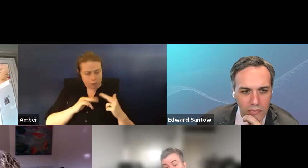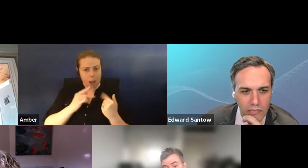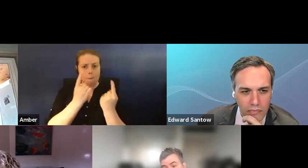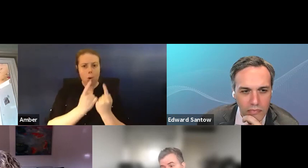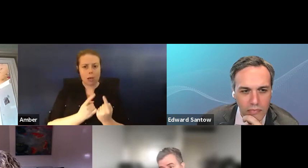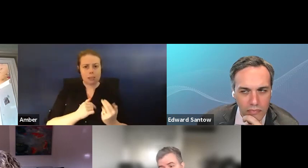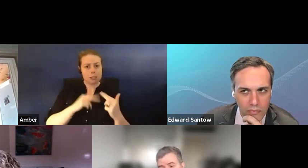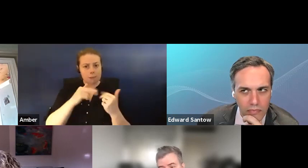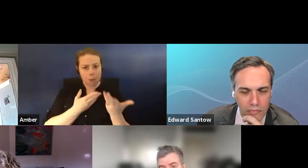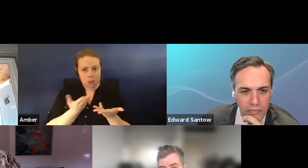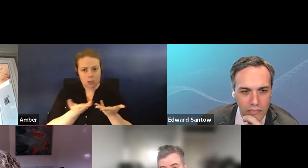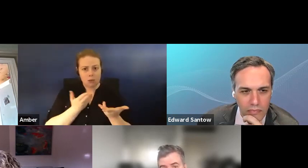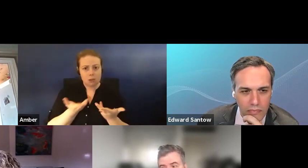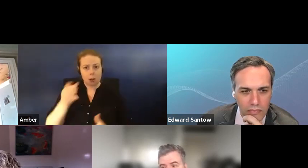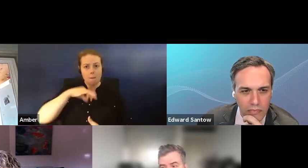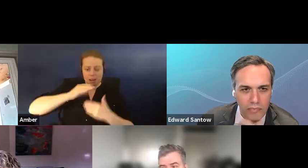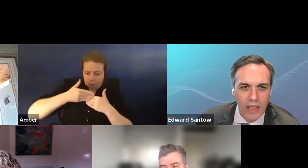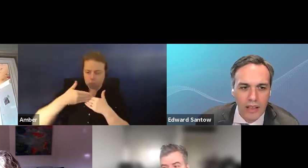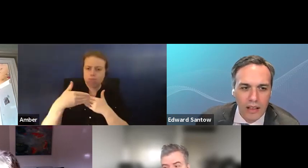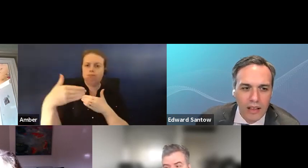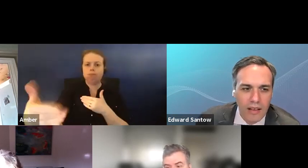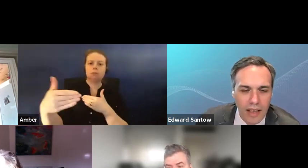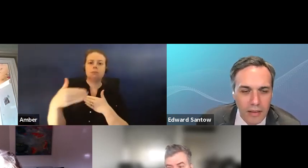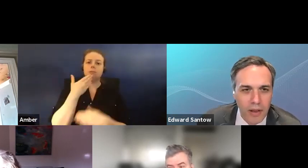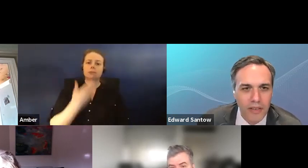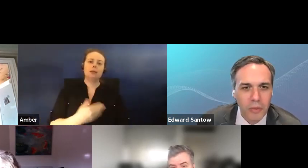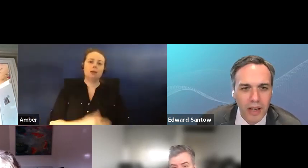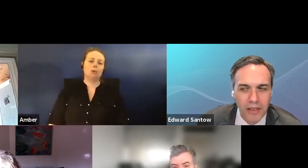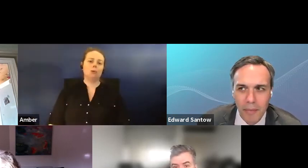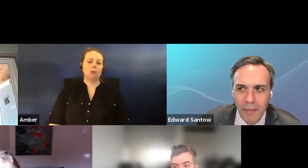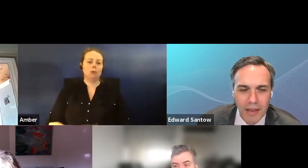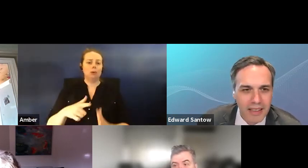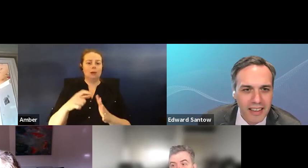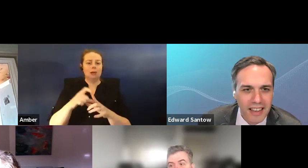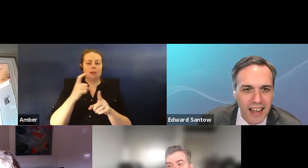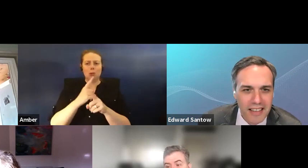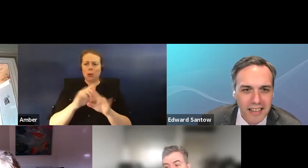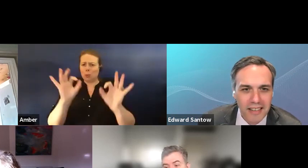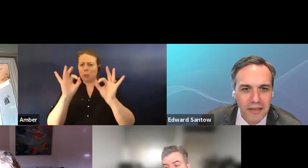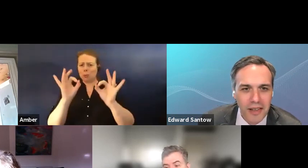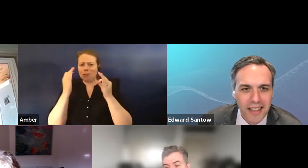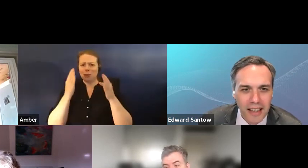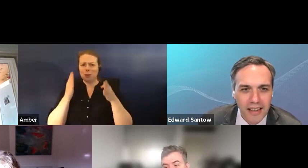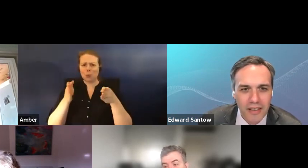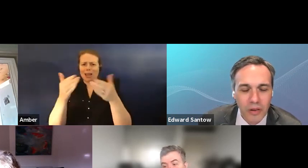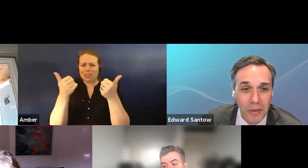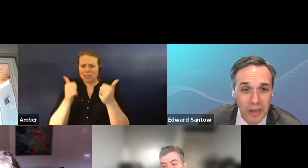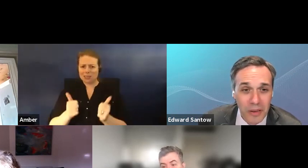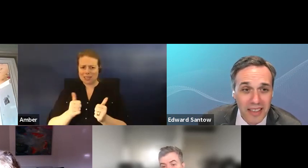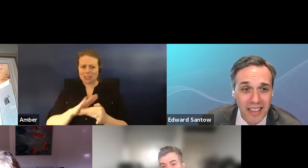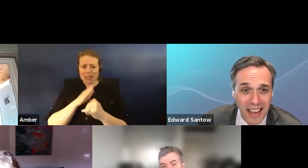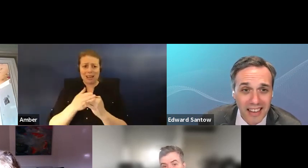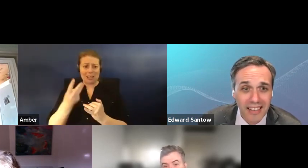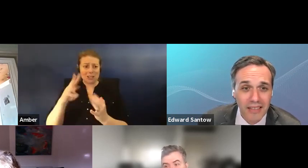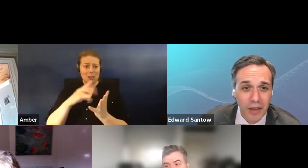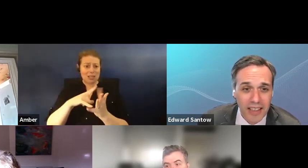which can benefit generations. Thank you. That's a perfect way to wrap up. And in the last sort of 30 seconds, all I would do